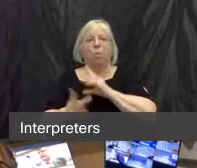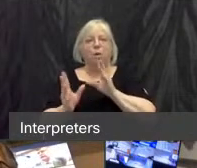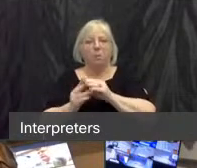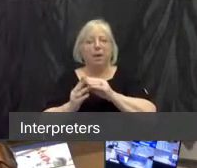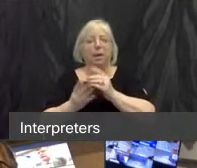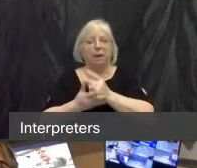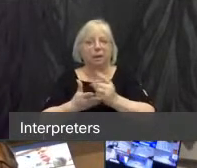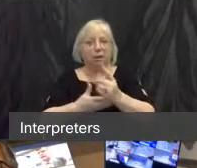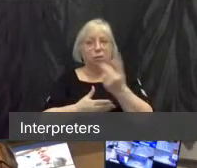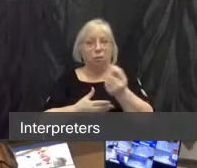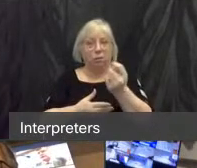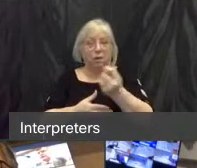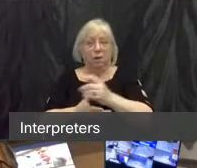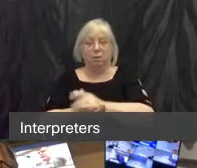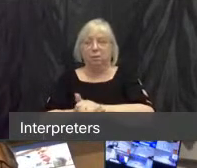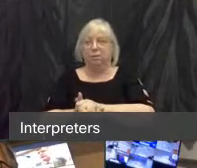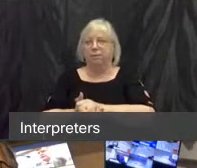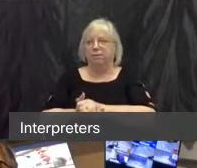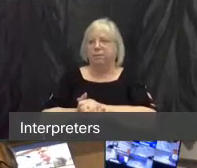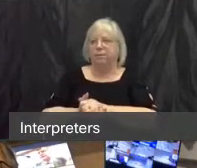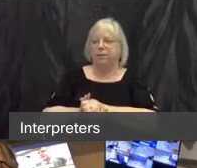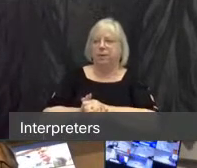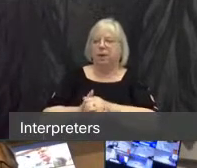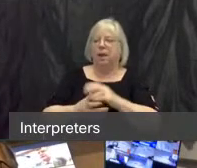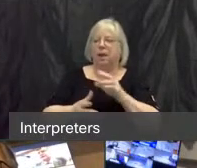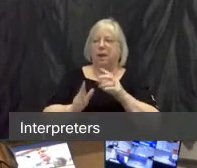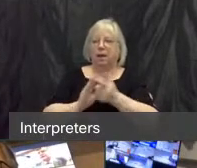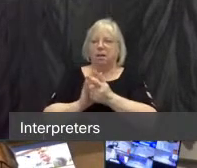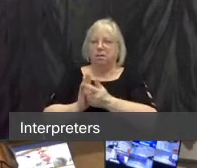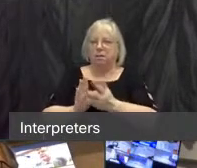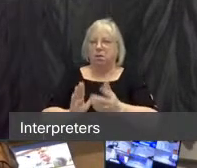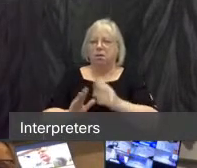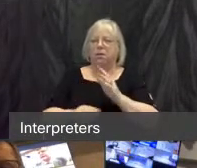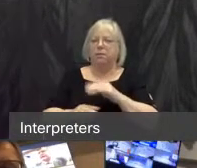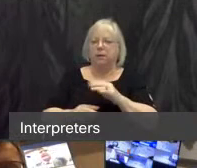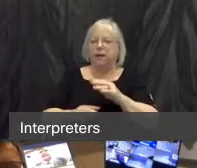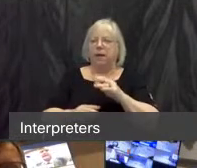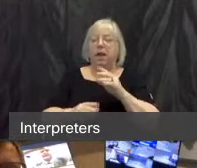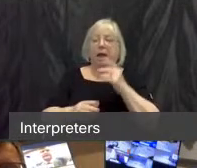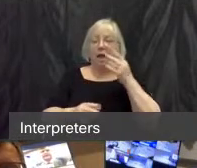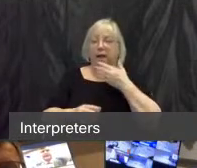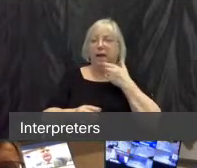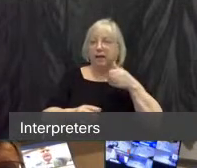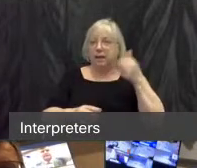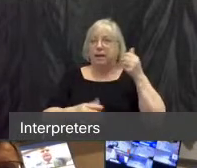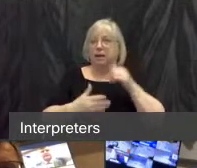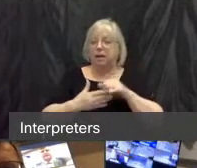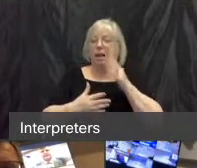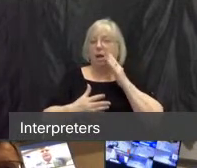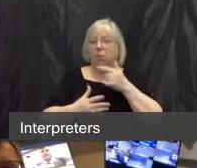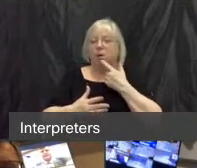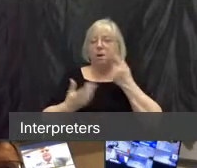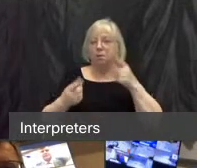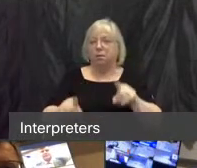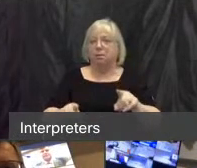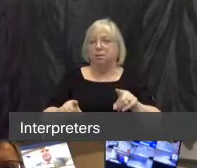next Tuesday? Director, Vice Mayor Hines, ideally that would be the case.